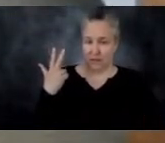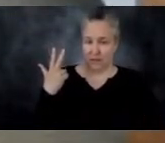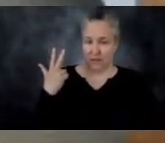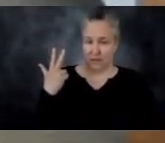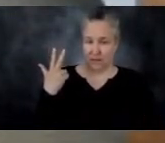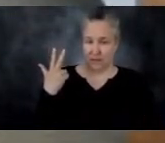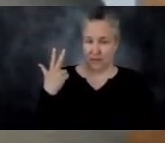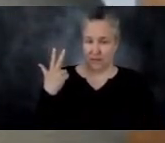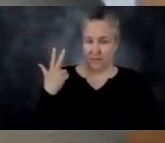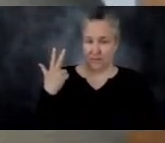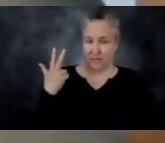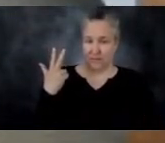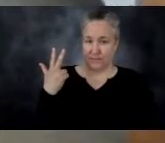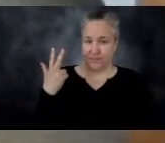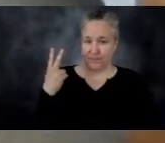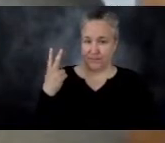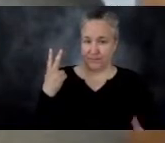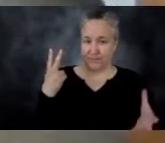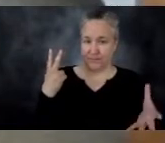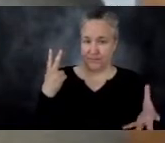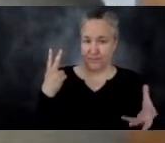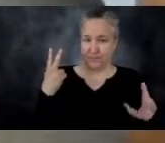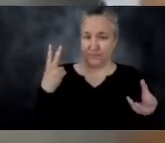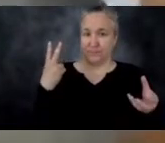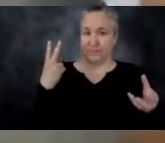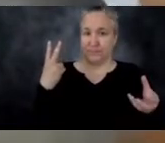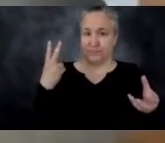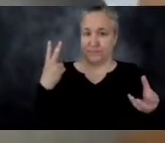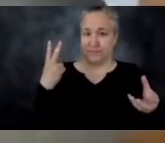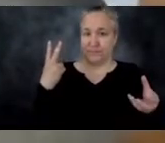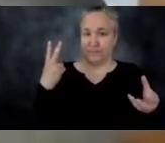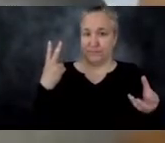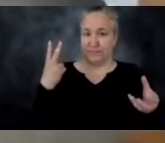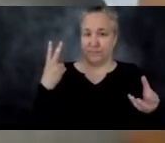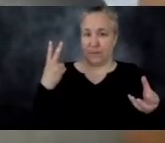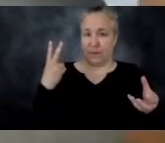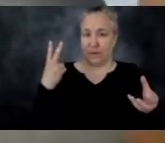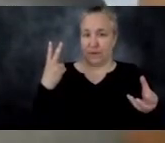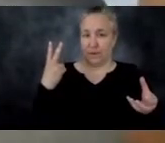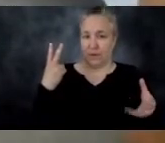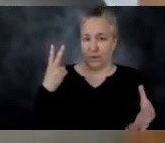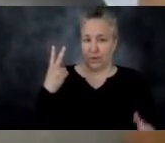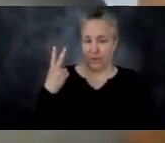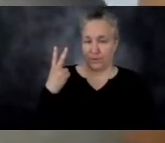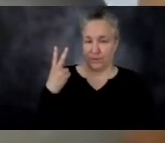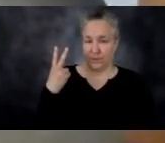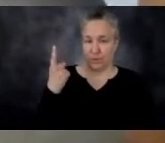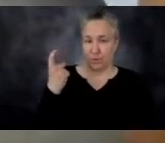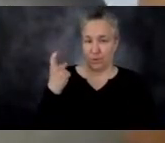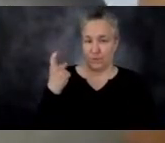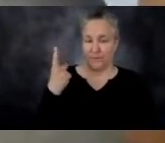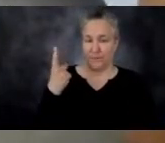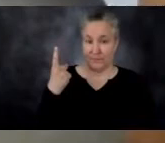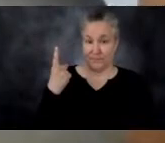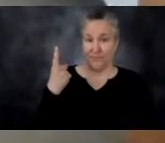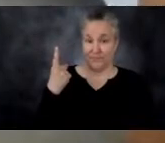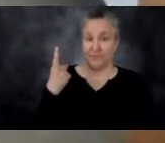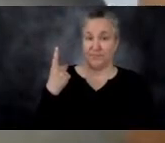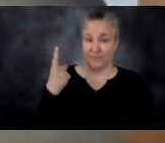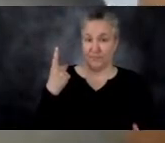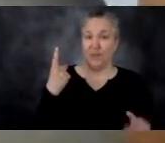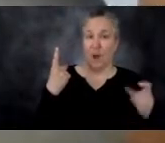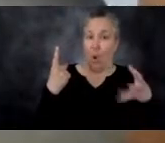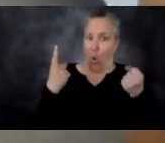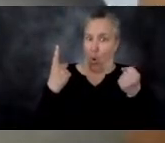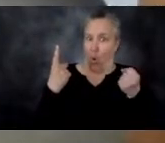and relax. Last two, squeeze and relax. One more, everybody. We're going to